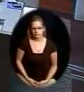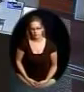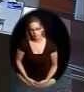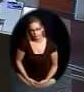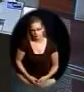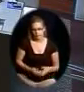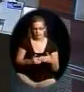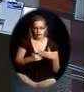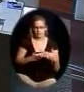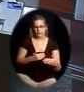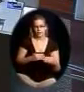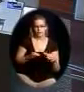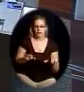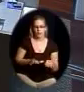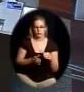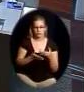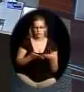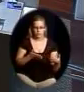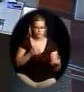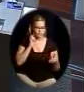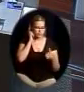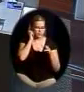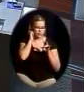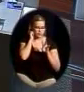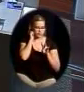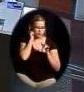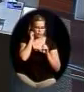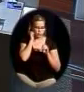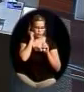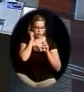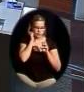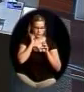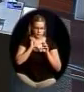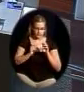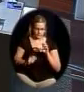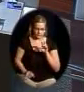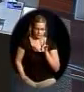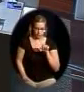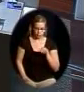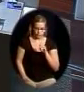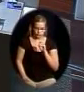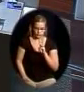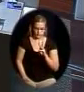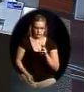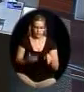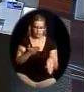Then the next action item we have is 7.06 soccer field usage request. Dr. All?